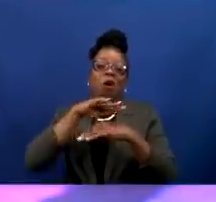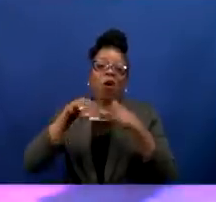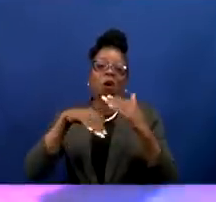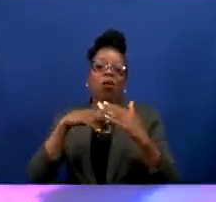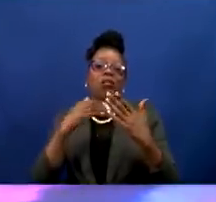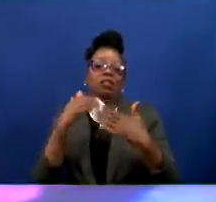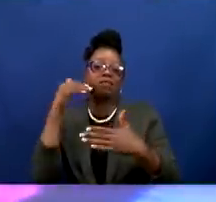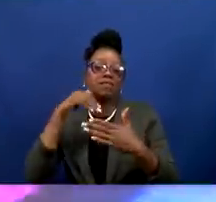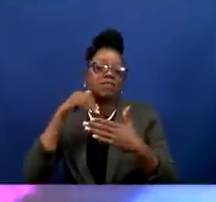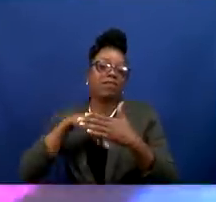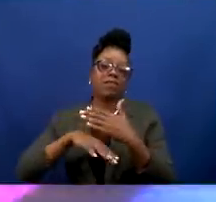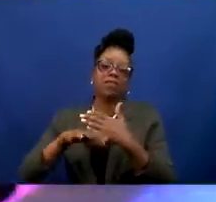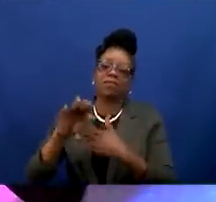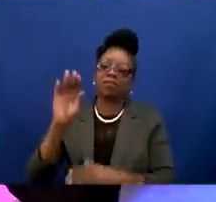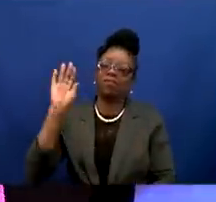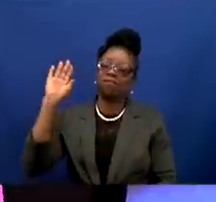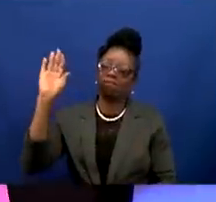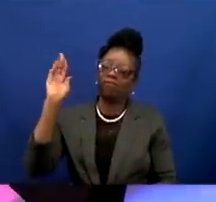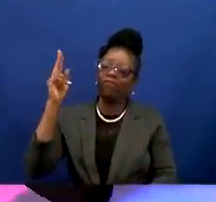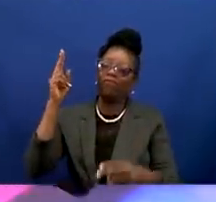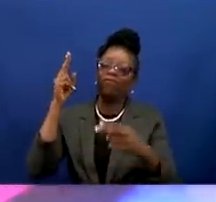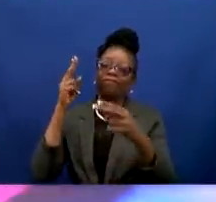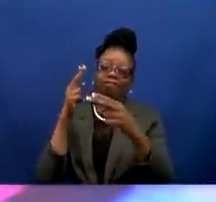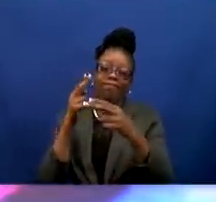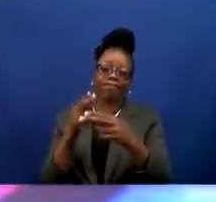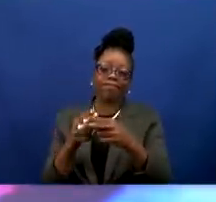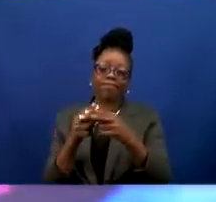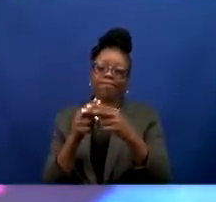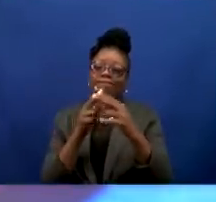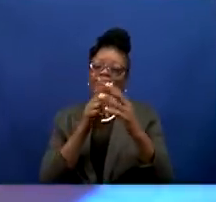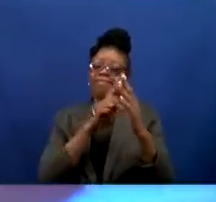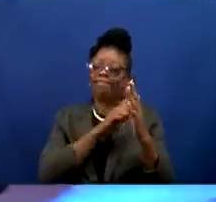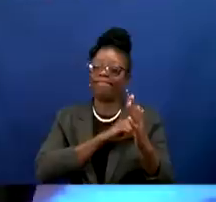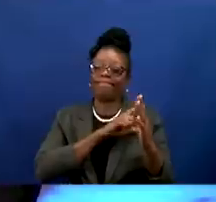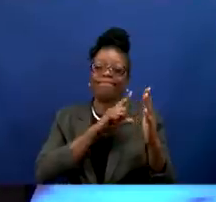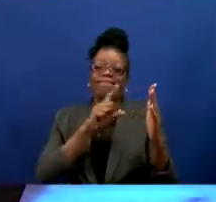It's all in your name, Lord.